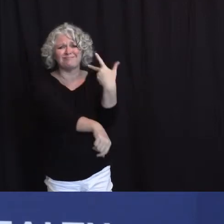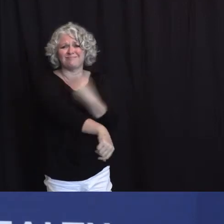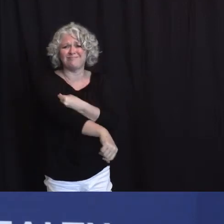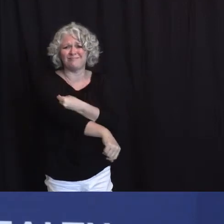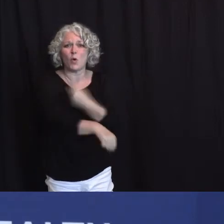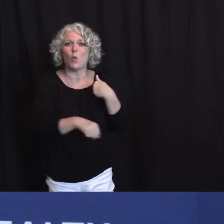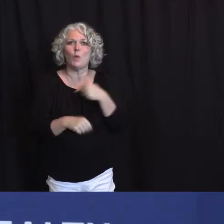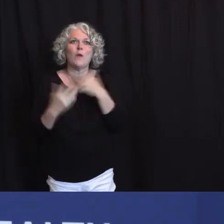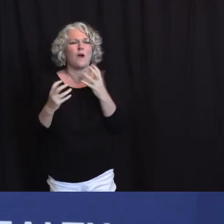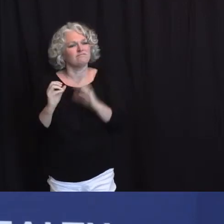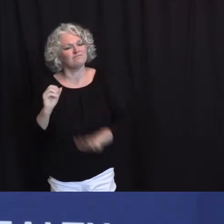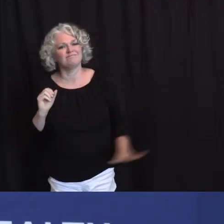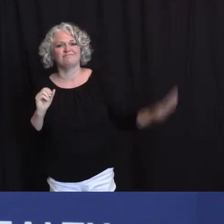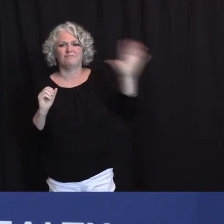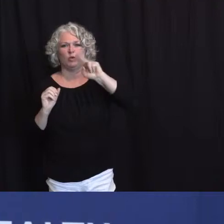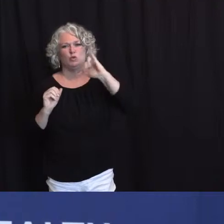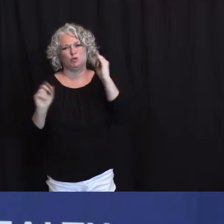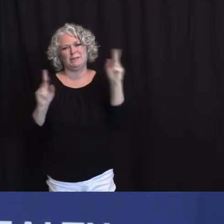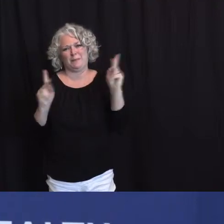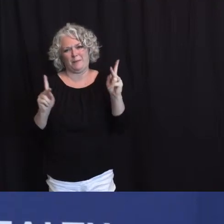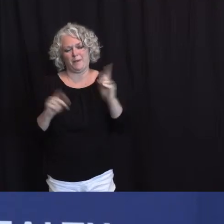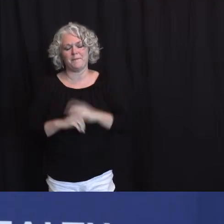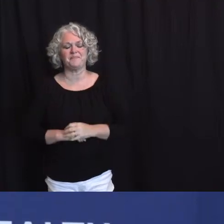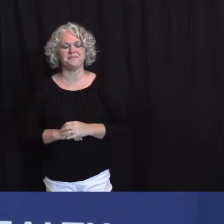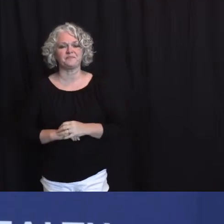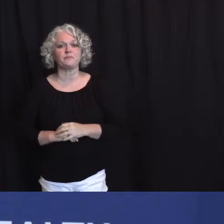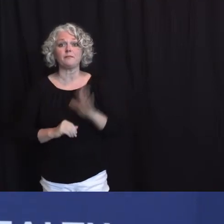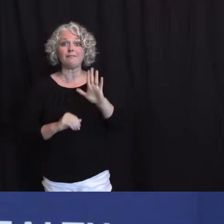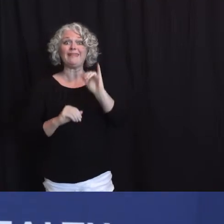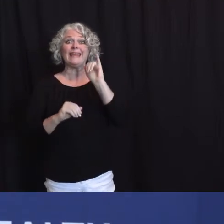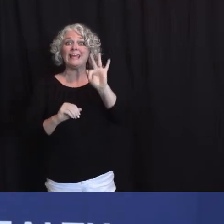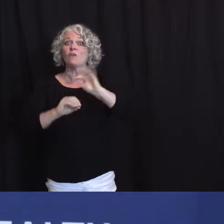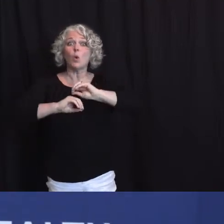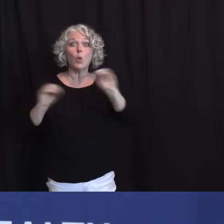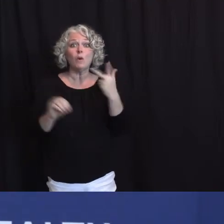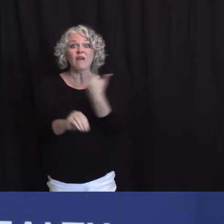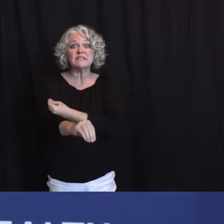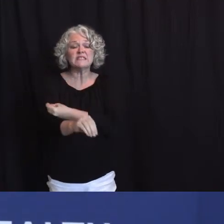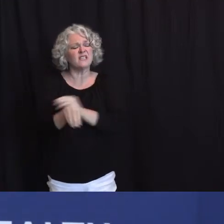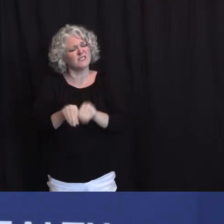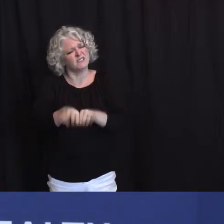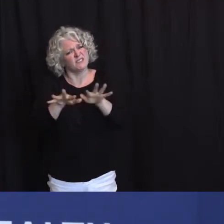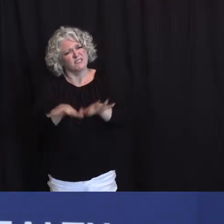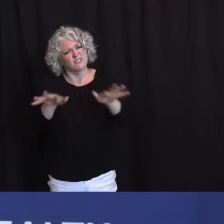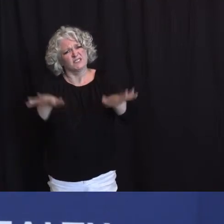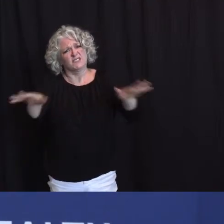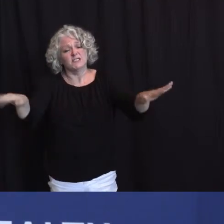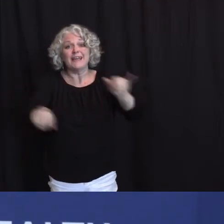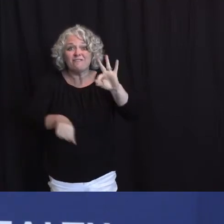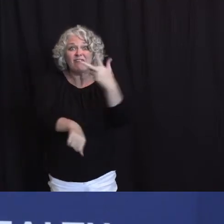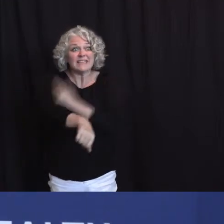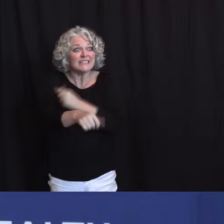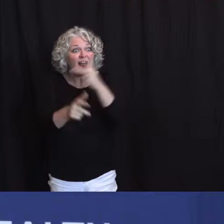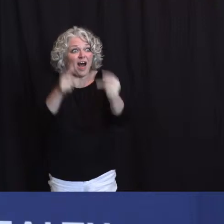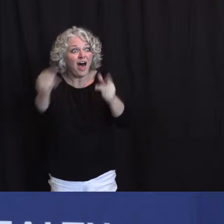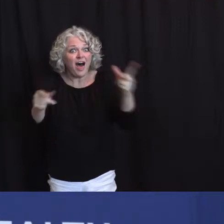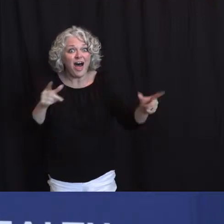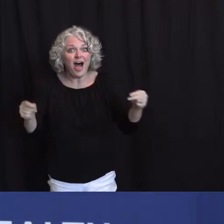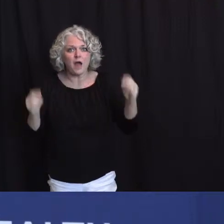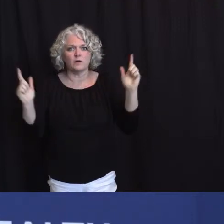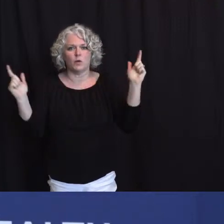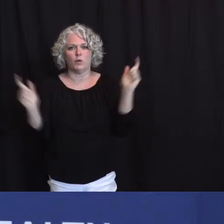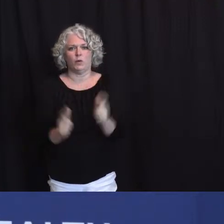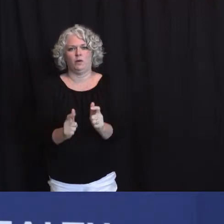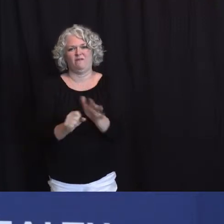our residents. Vaccines are a pathway to end this pandemic. As to my daily report, as the governor shared,